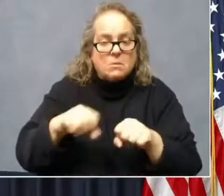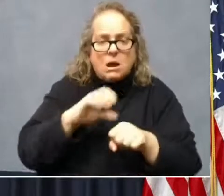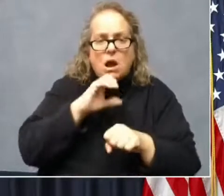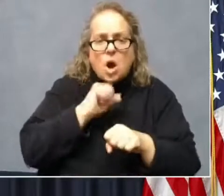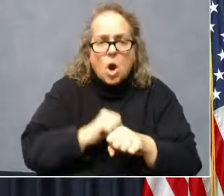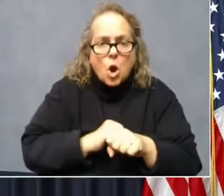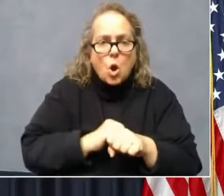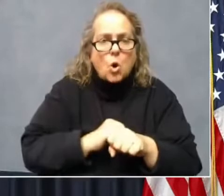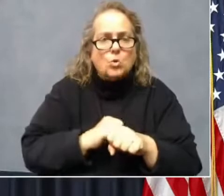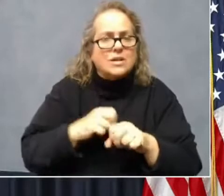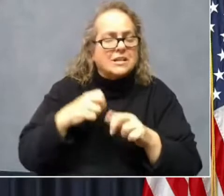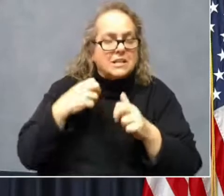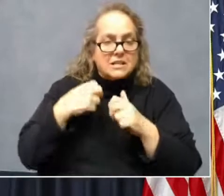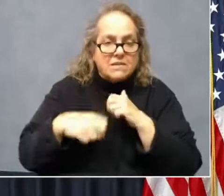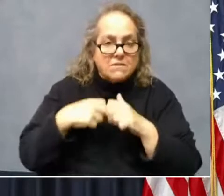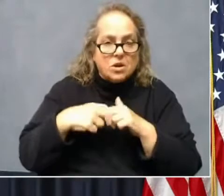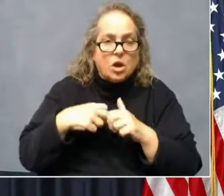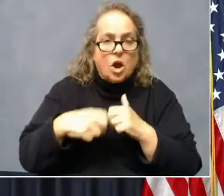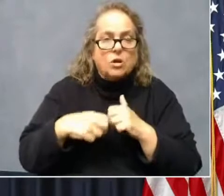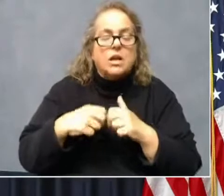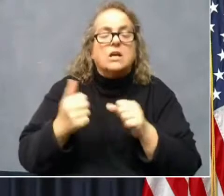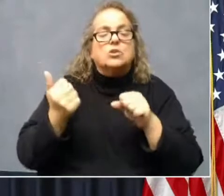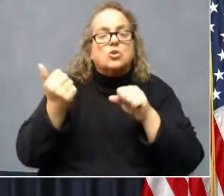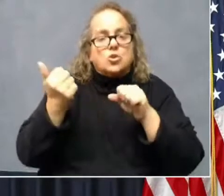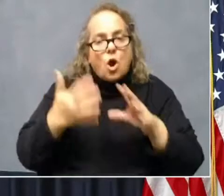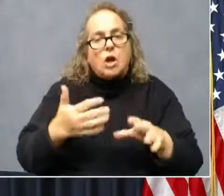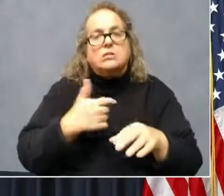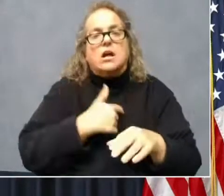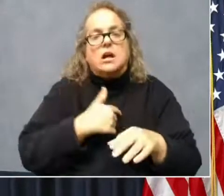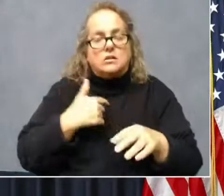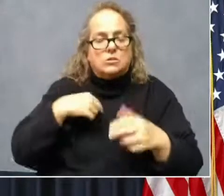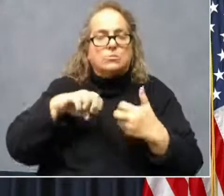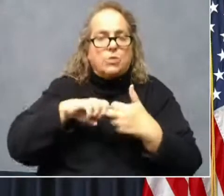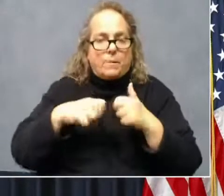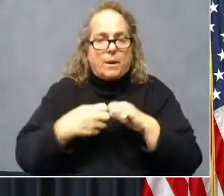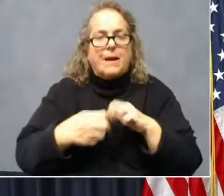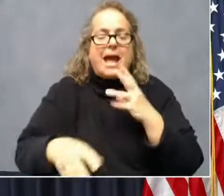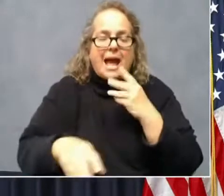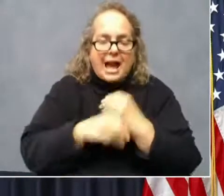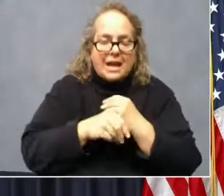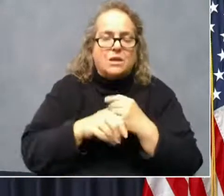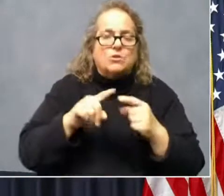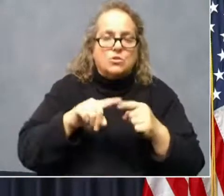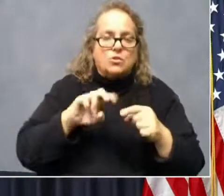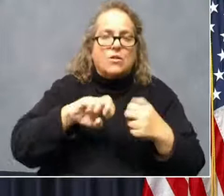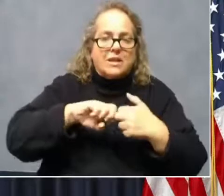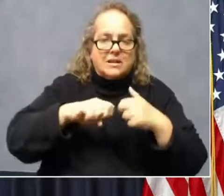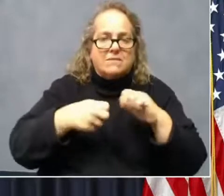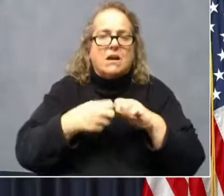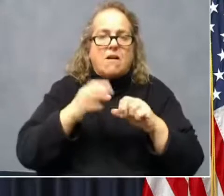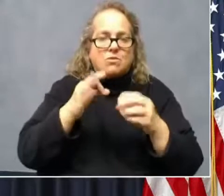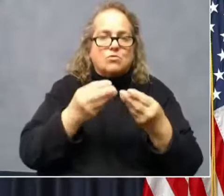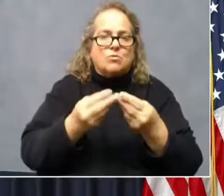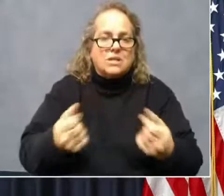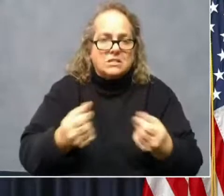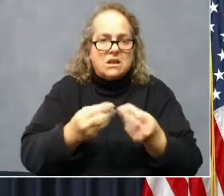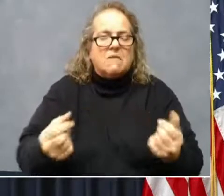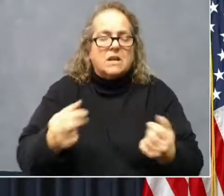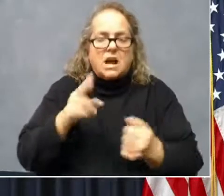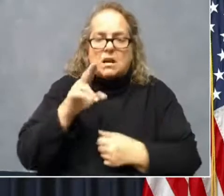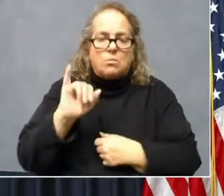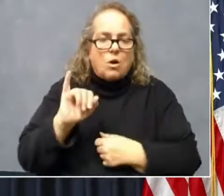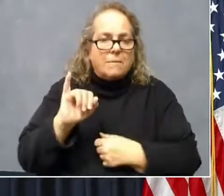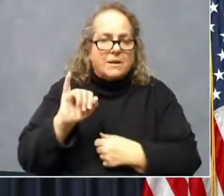difficulty has absolutely added to the difficulty in resolving those claims. With the modern